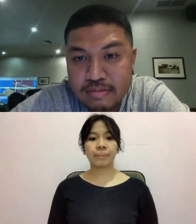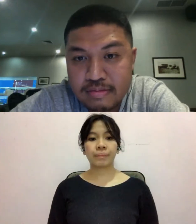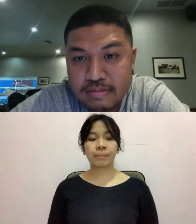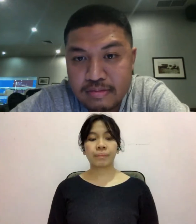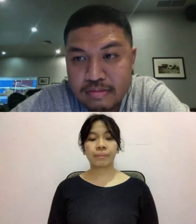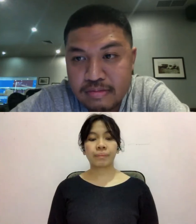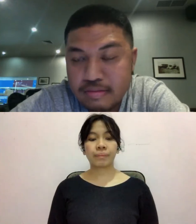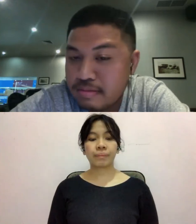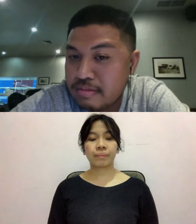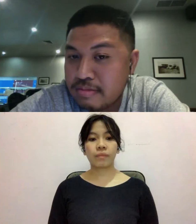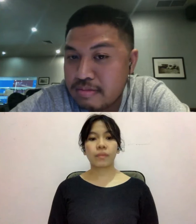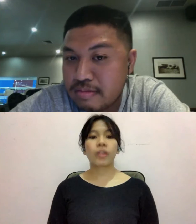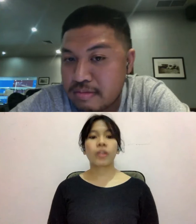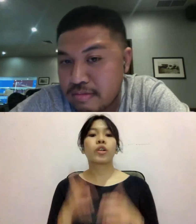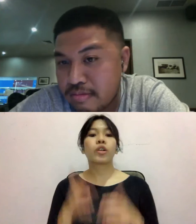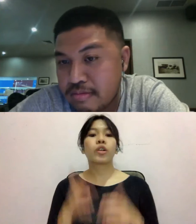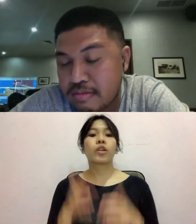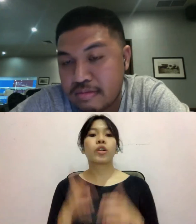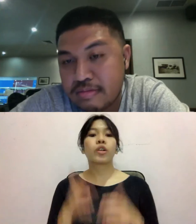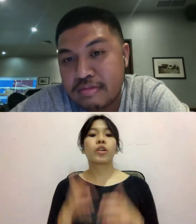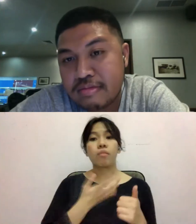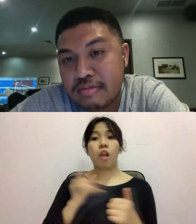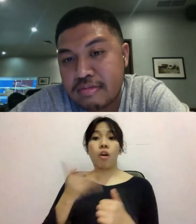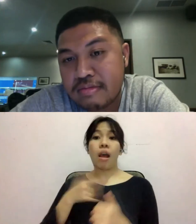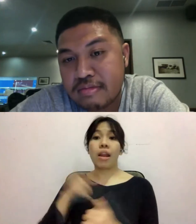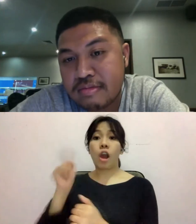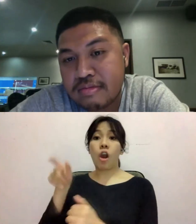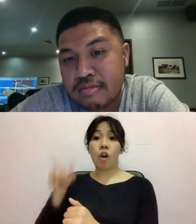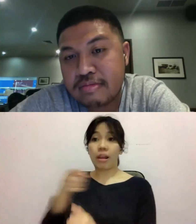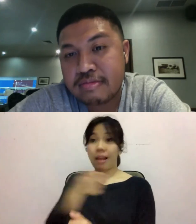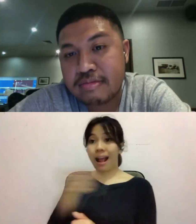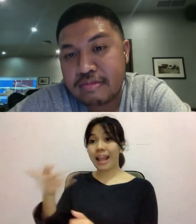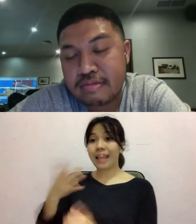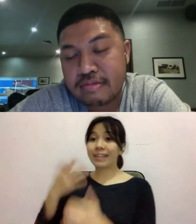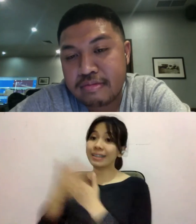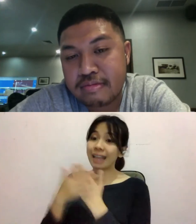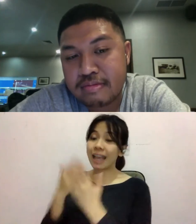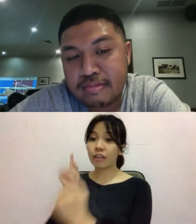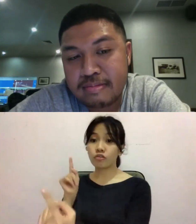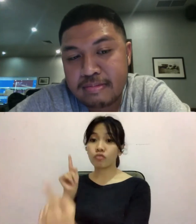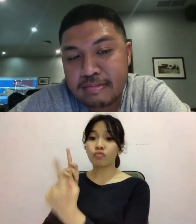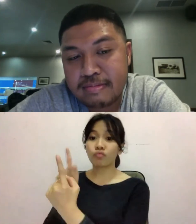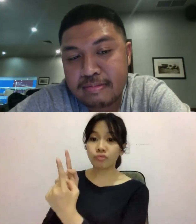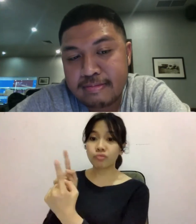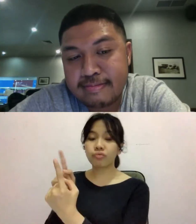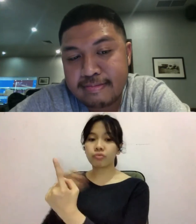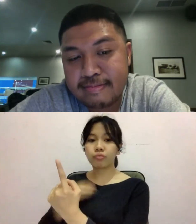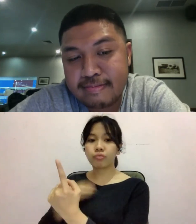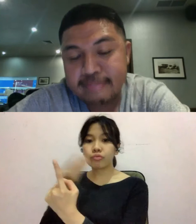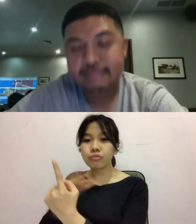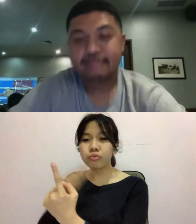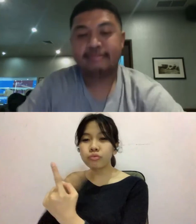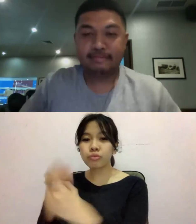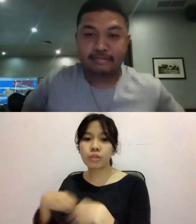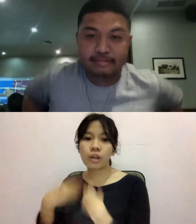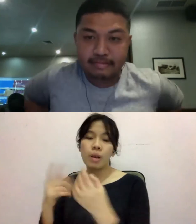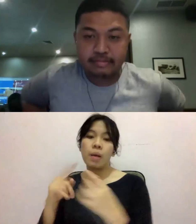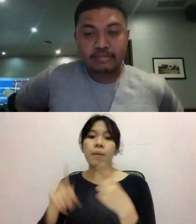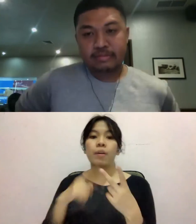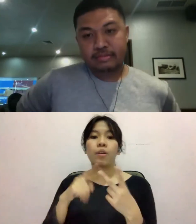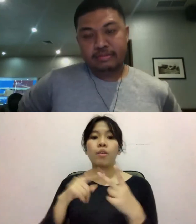you want to build with someone. So there are 5. The first one is the words of affirmation, quality